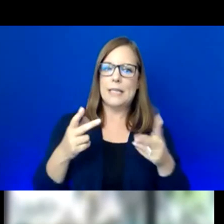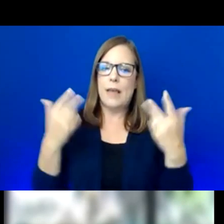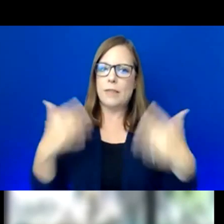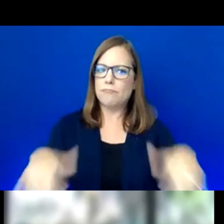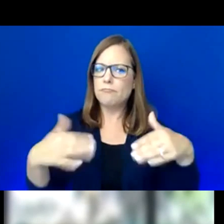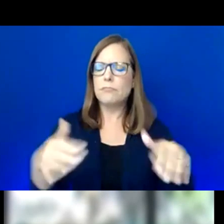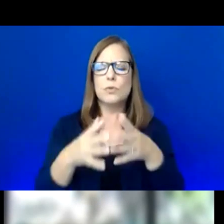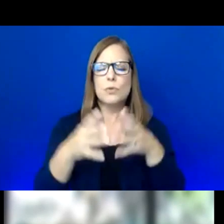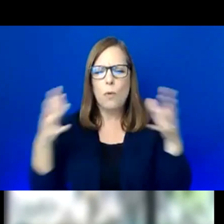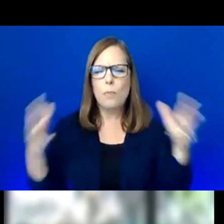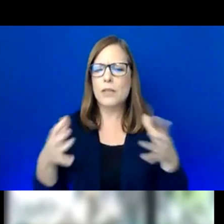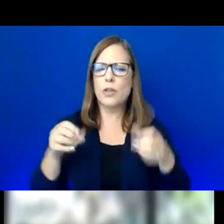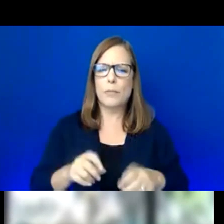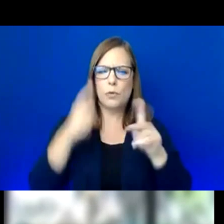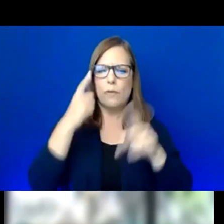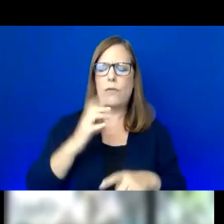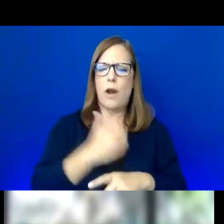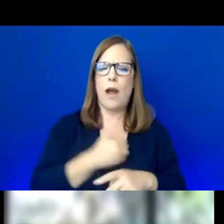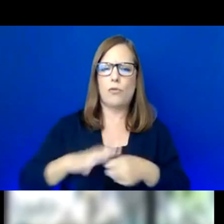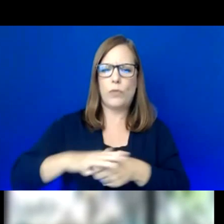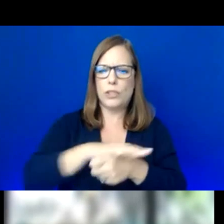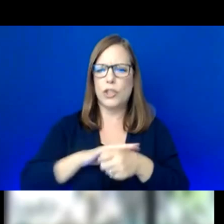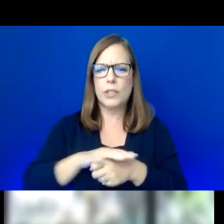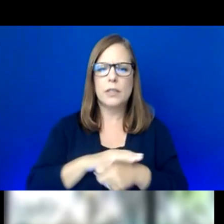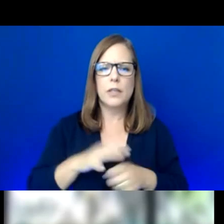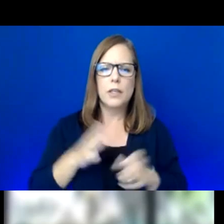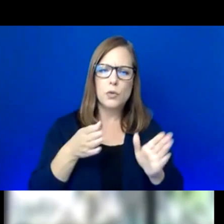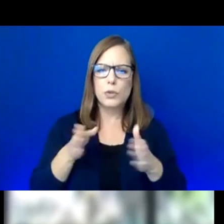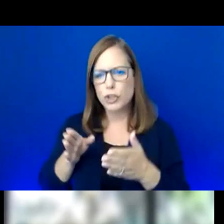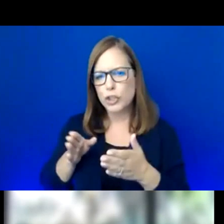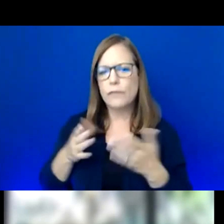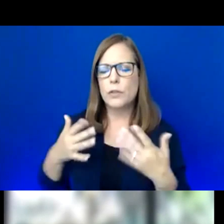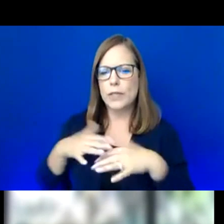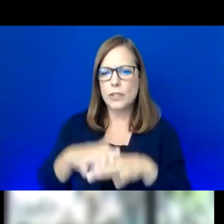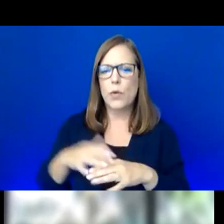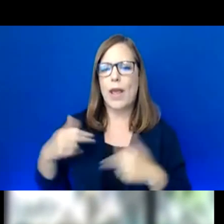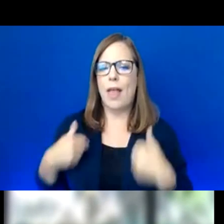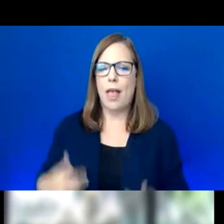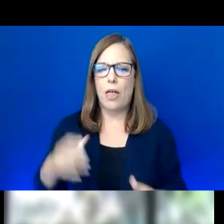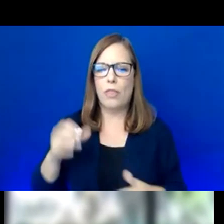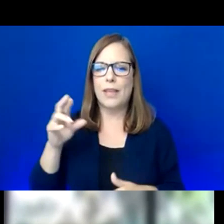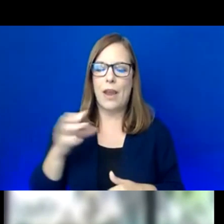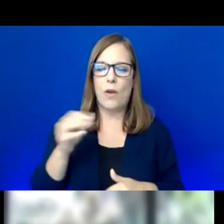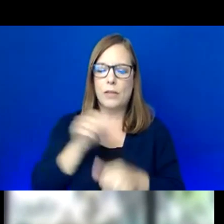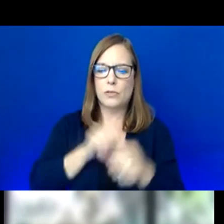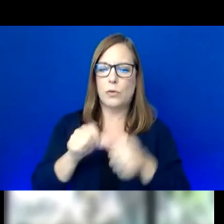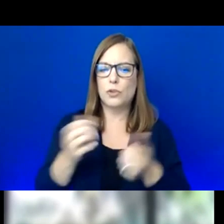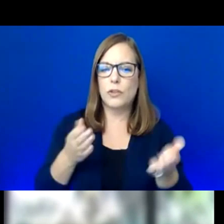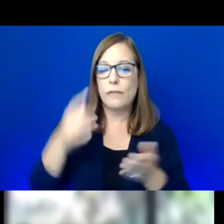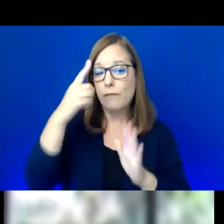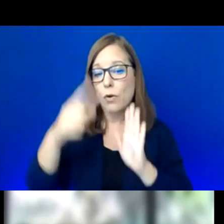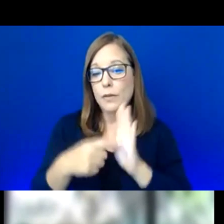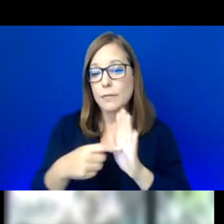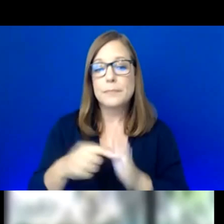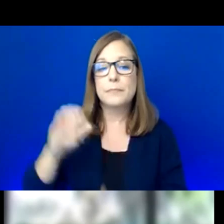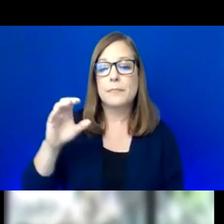for our region and the shift towards the integration of healthcare and social services, such as the